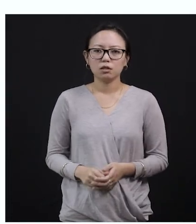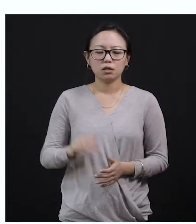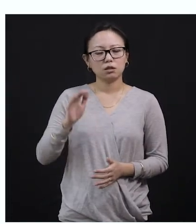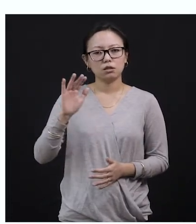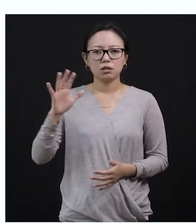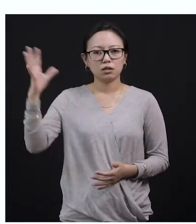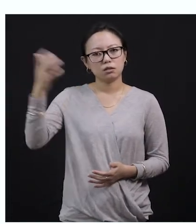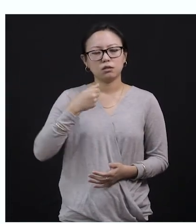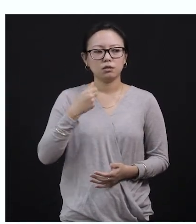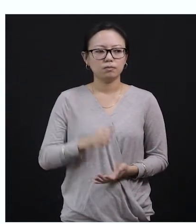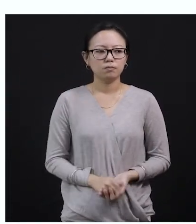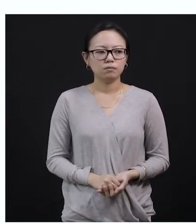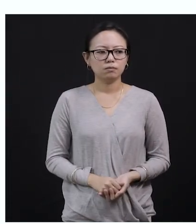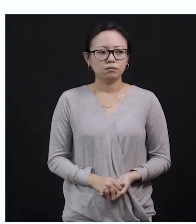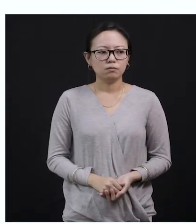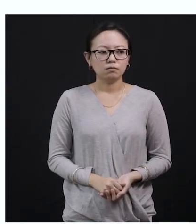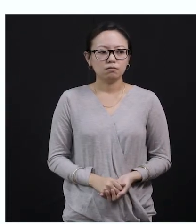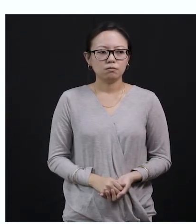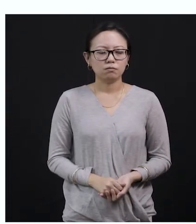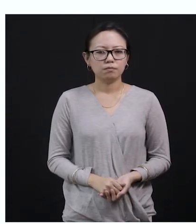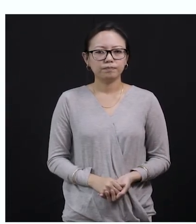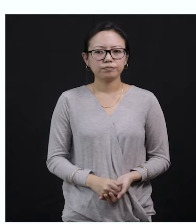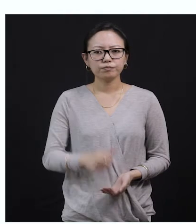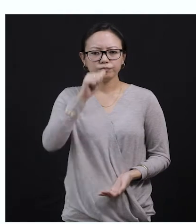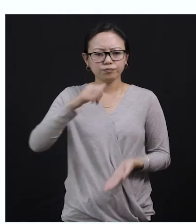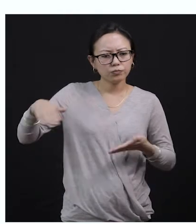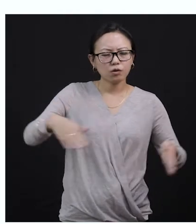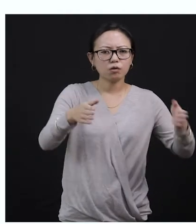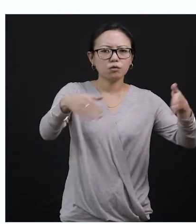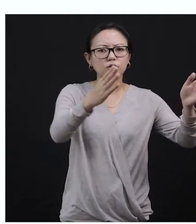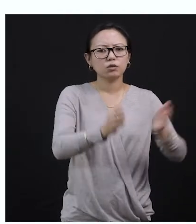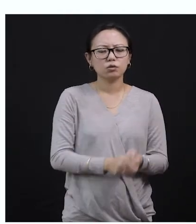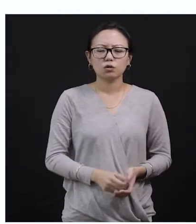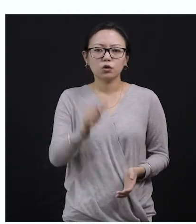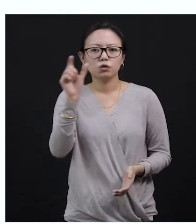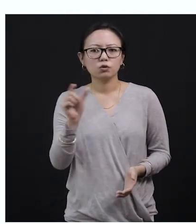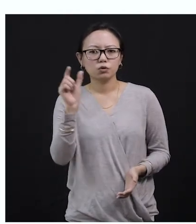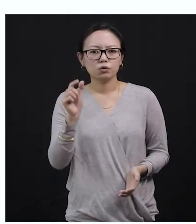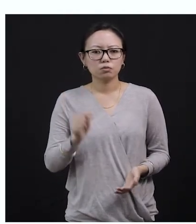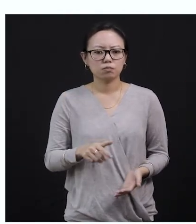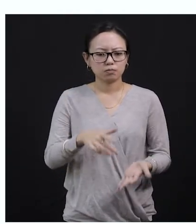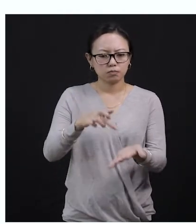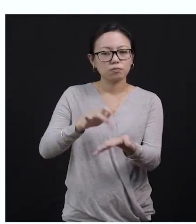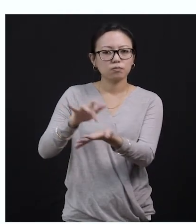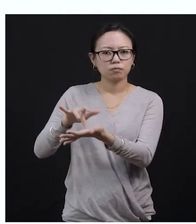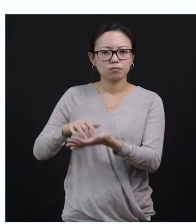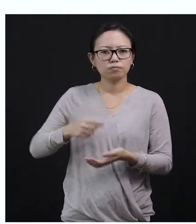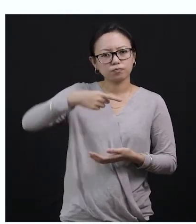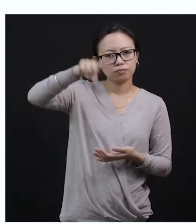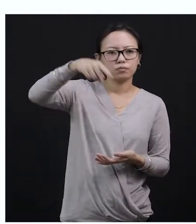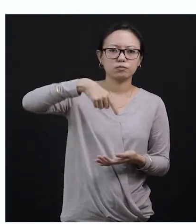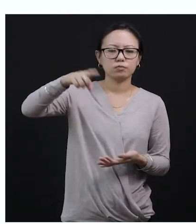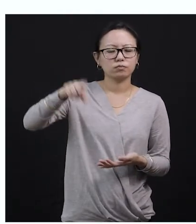okay? Then rivers was also used for transportation. Now these are the two rivers that were